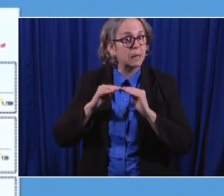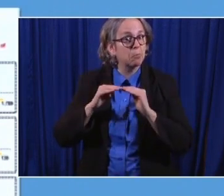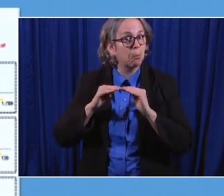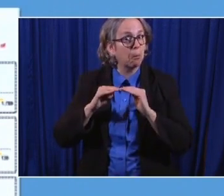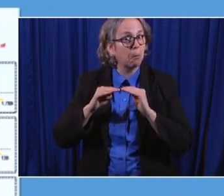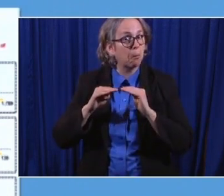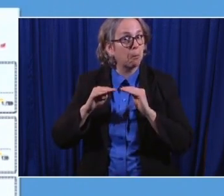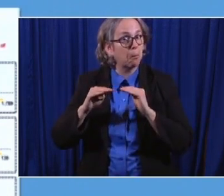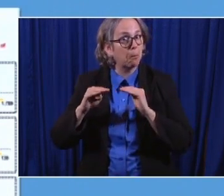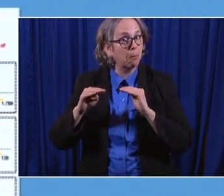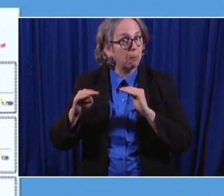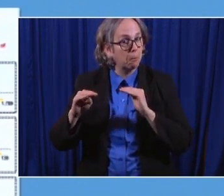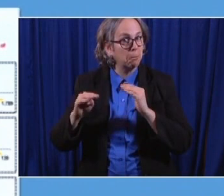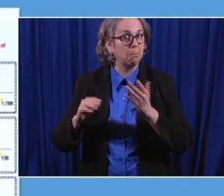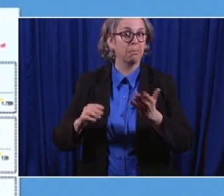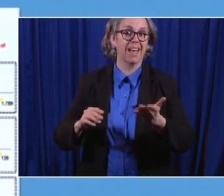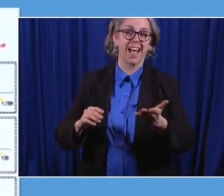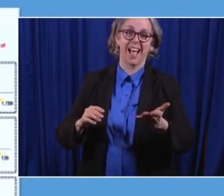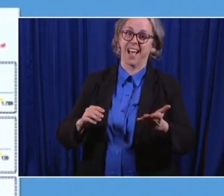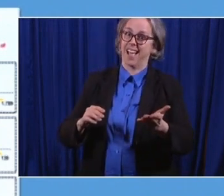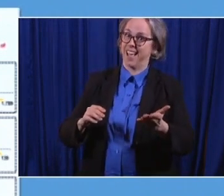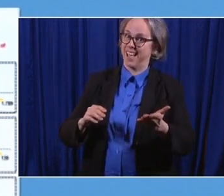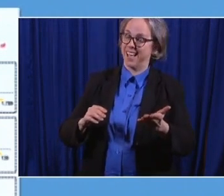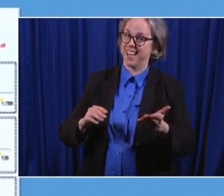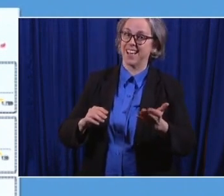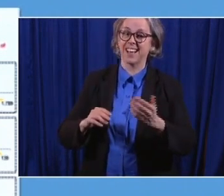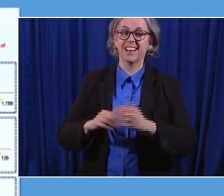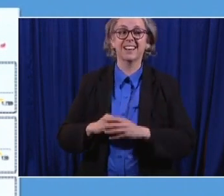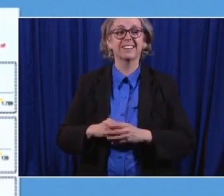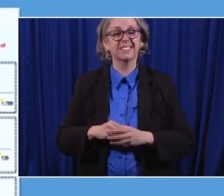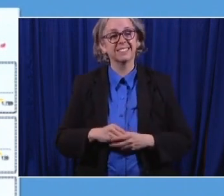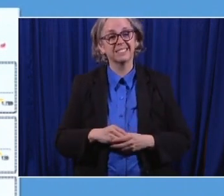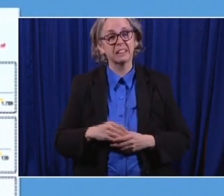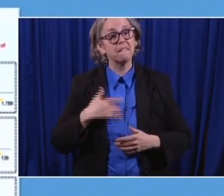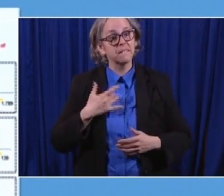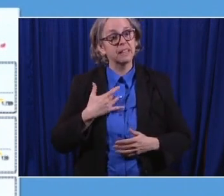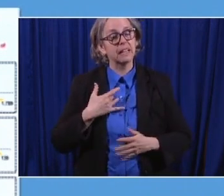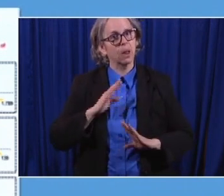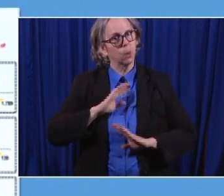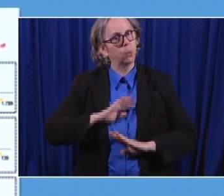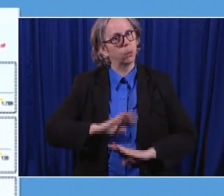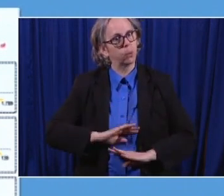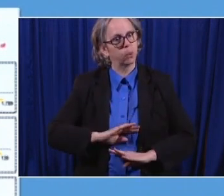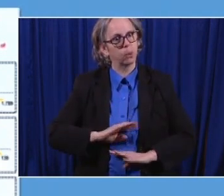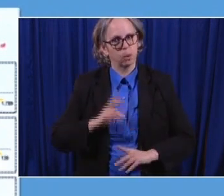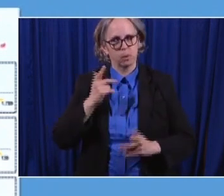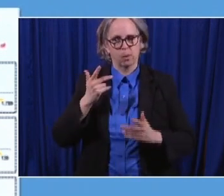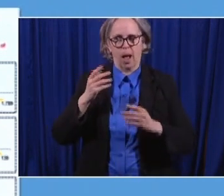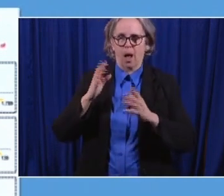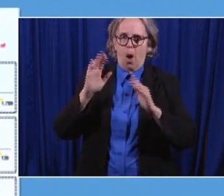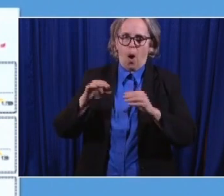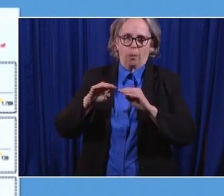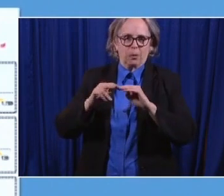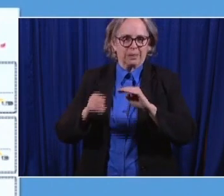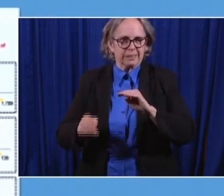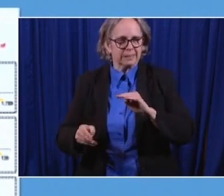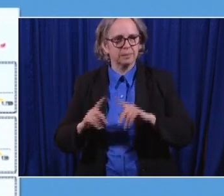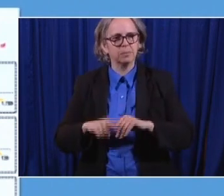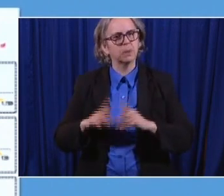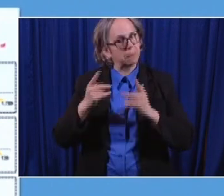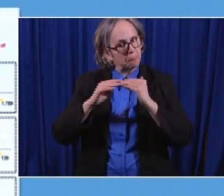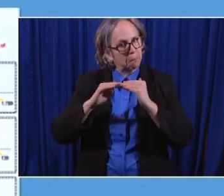better when it's really a defined downward direction. I don't think we can say we're there yet, but we